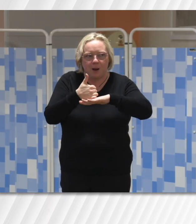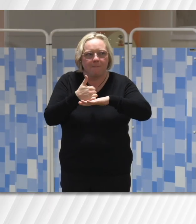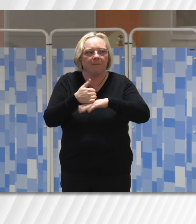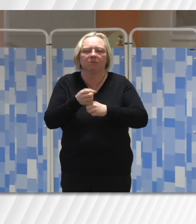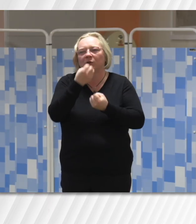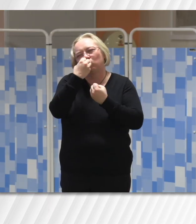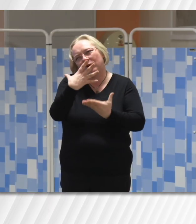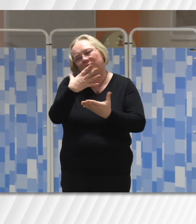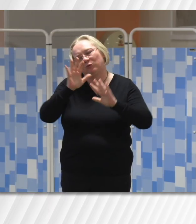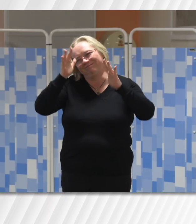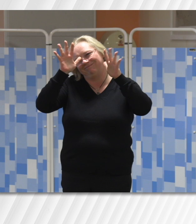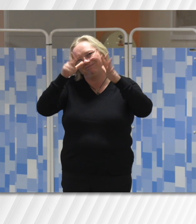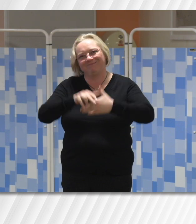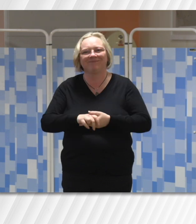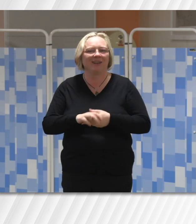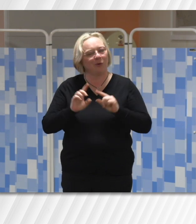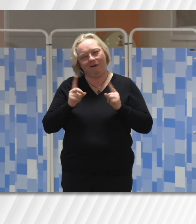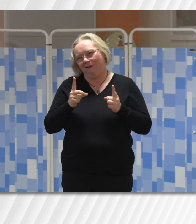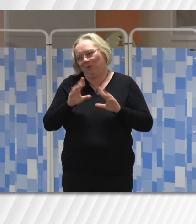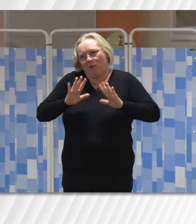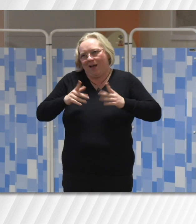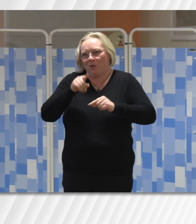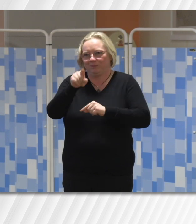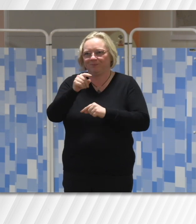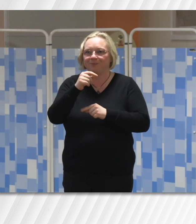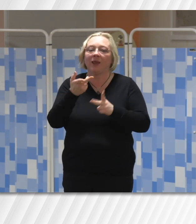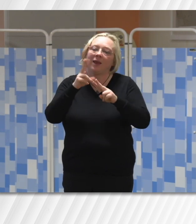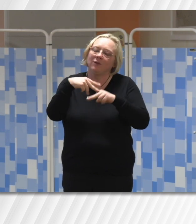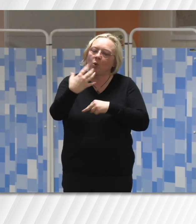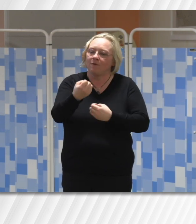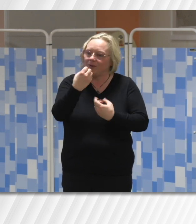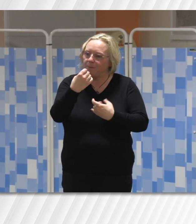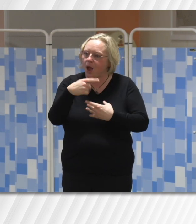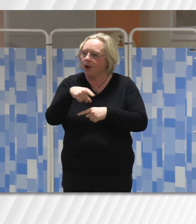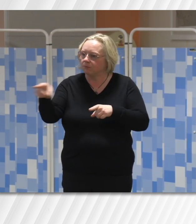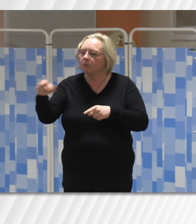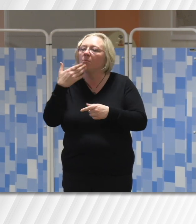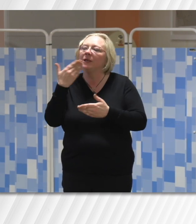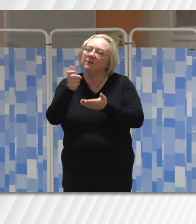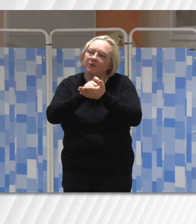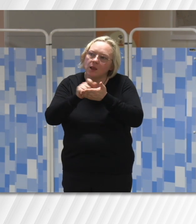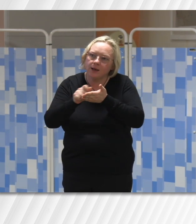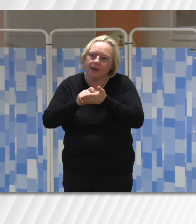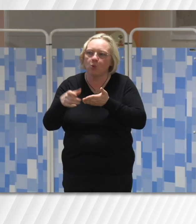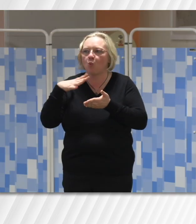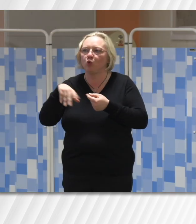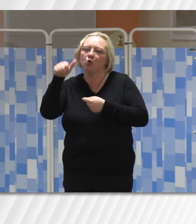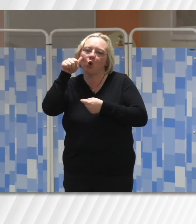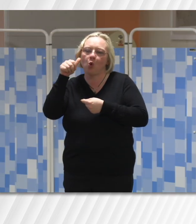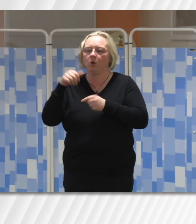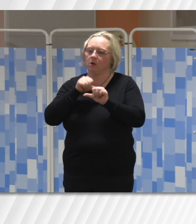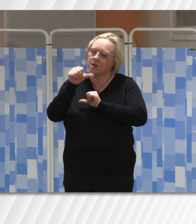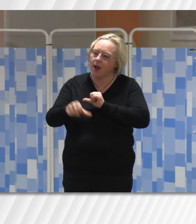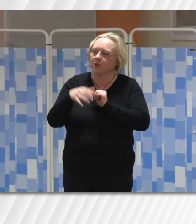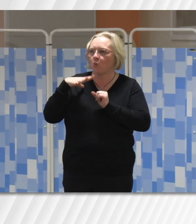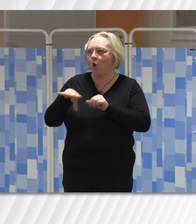she's wonderful. And we couldn't do it without her. If you've got a feedback form on your seat, please fill it out. We'd like to know what you'd like to do